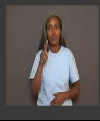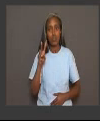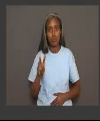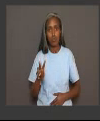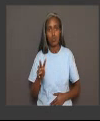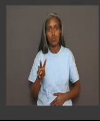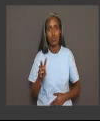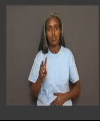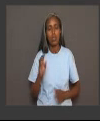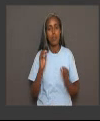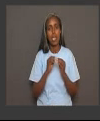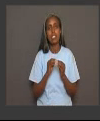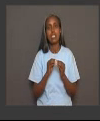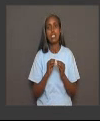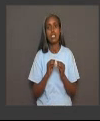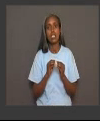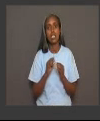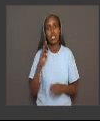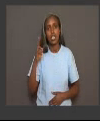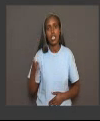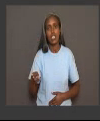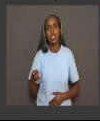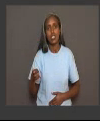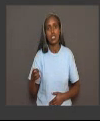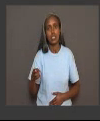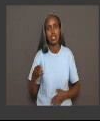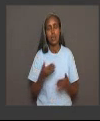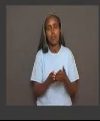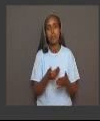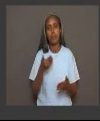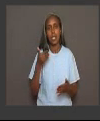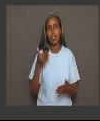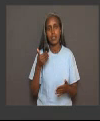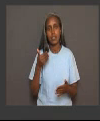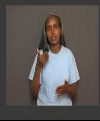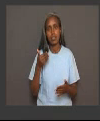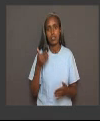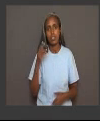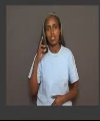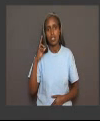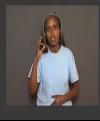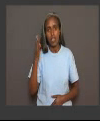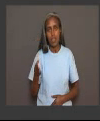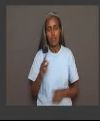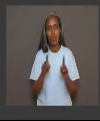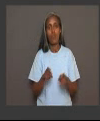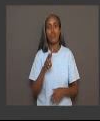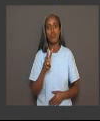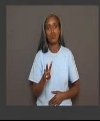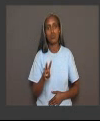2 plus h minus f of